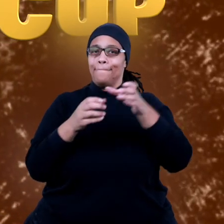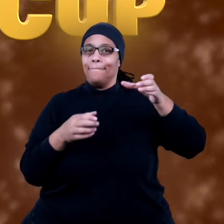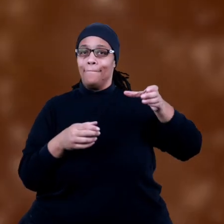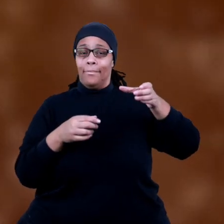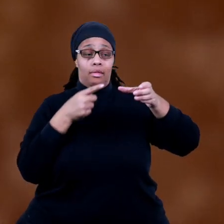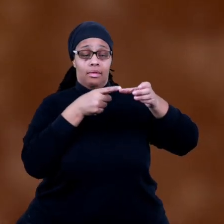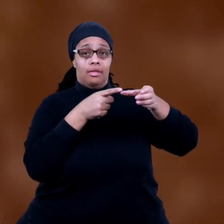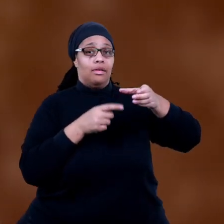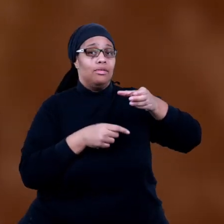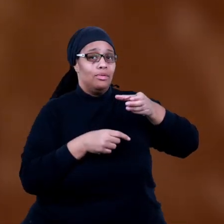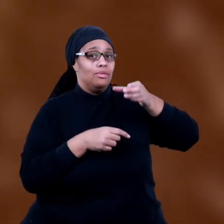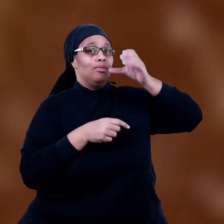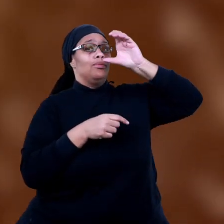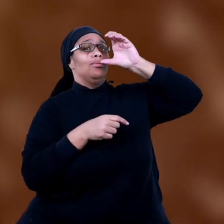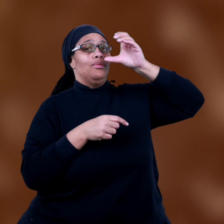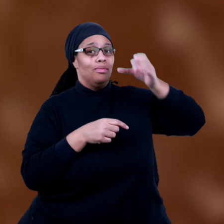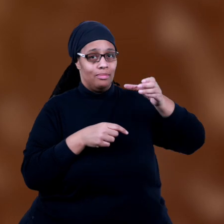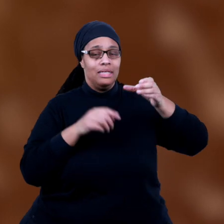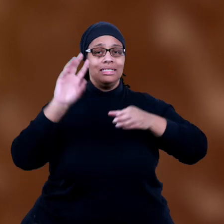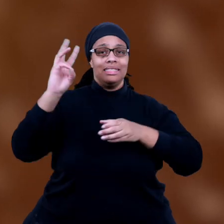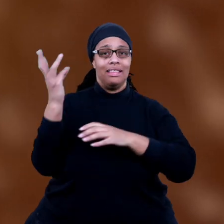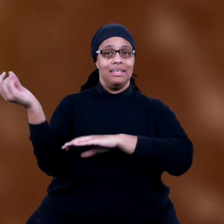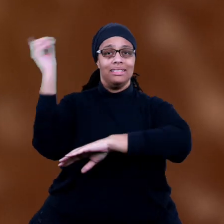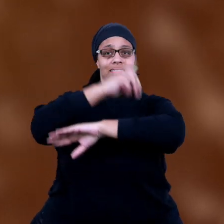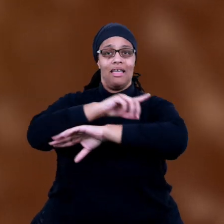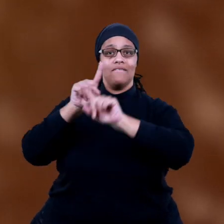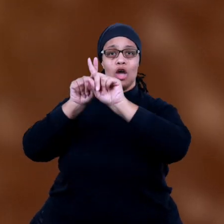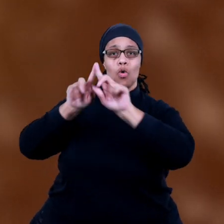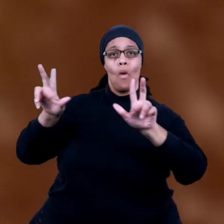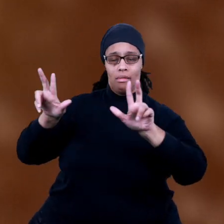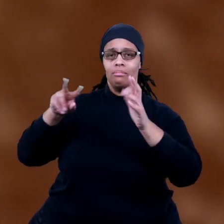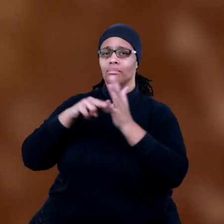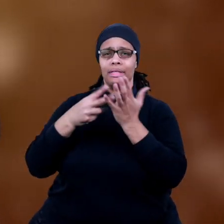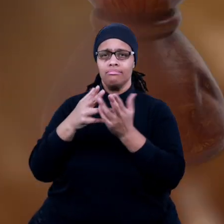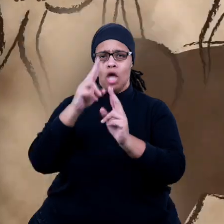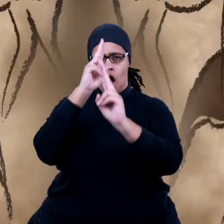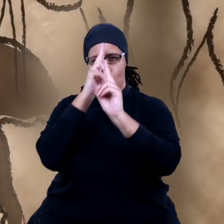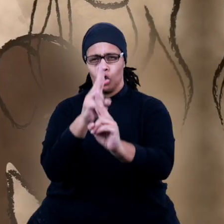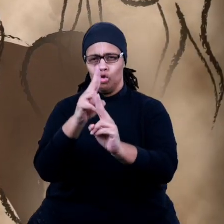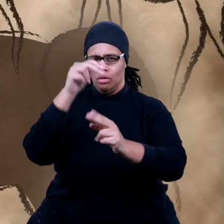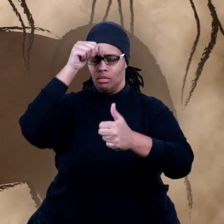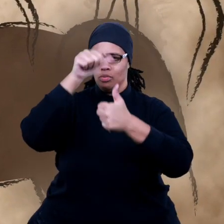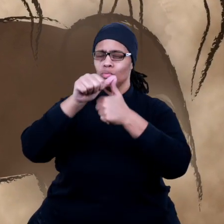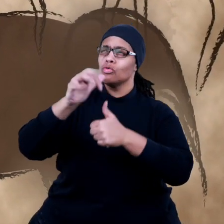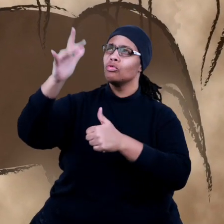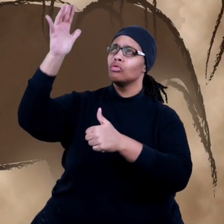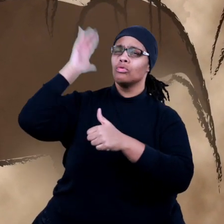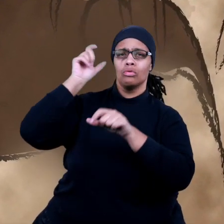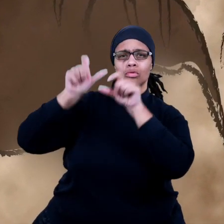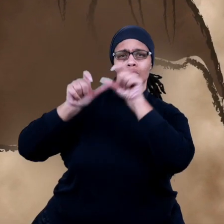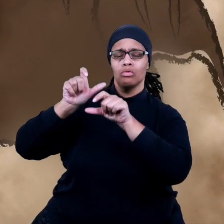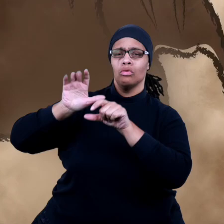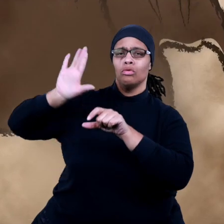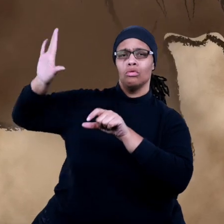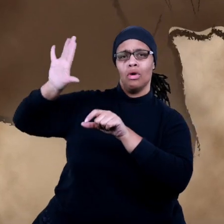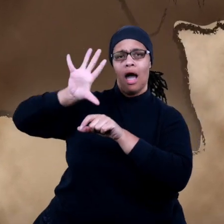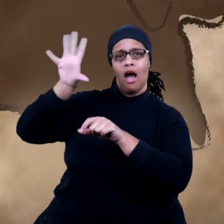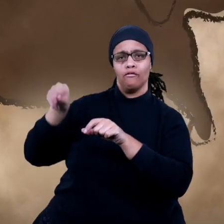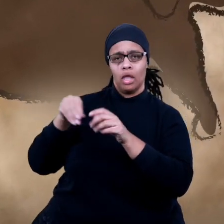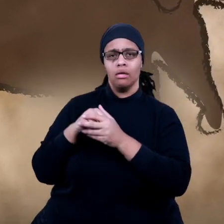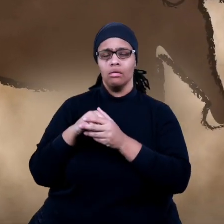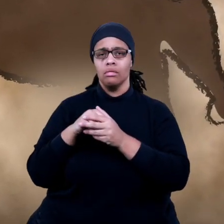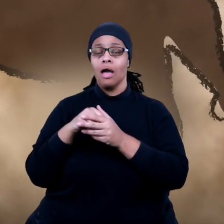cup. Drinking from this cup on the 6th day of Kwanzaa is meant to honor and remember African